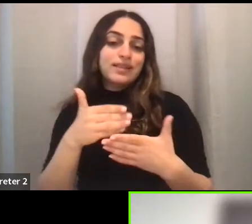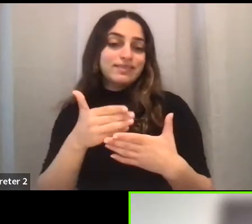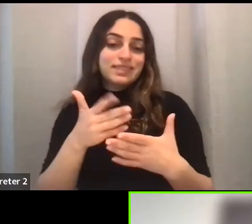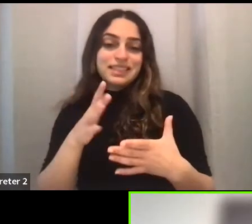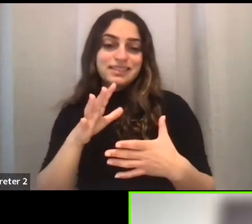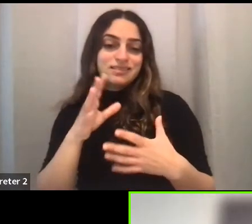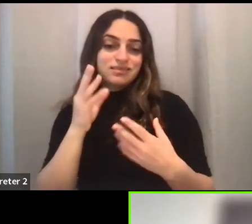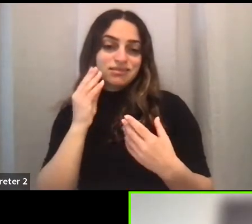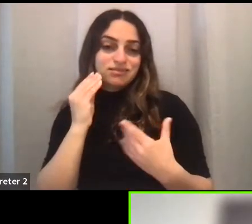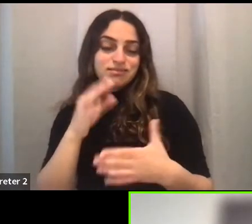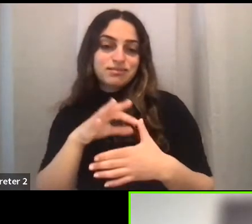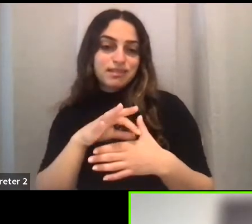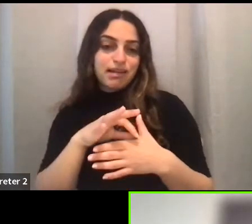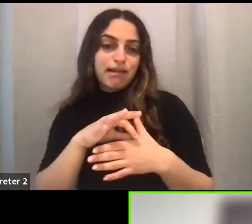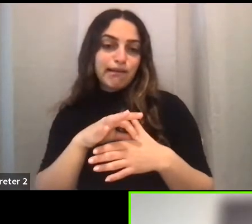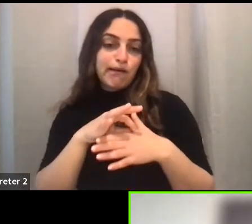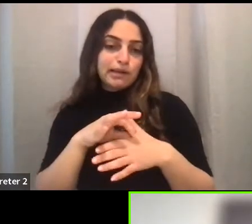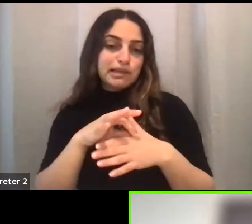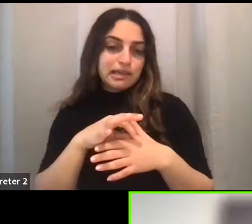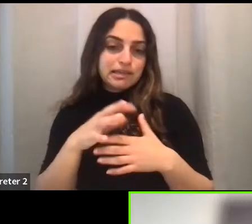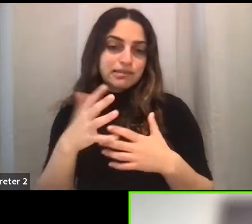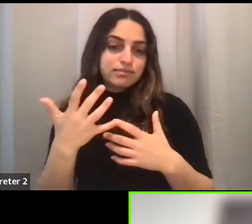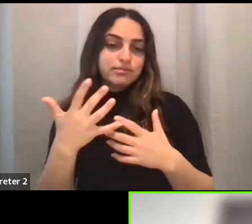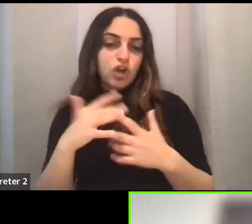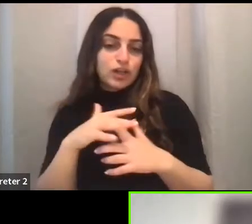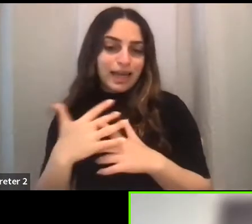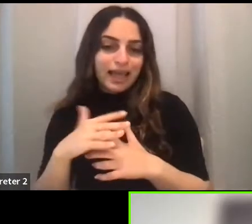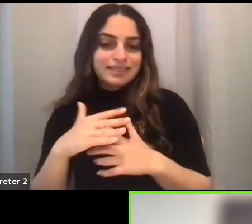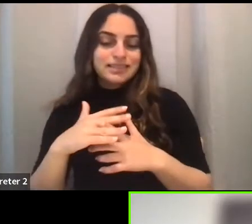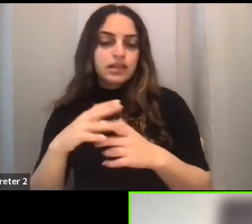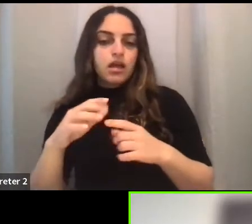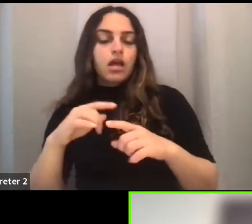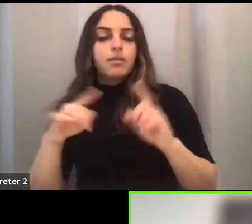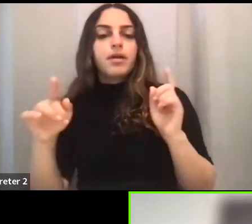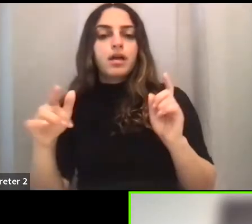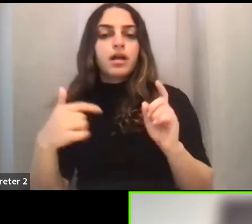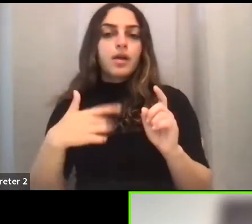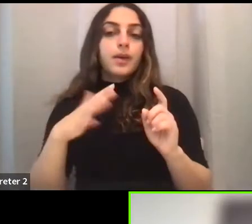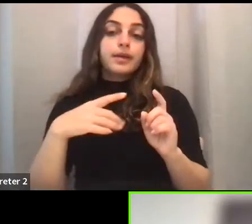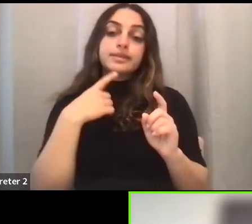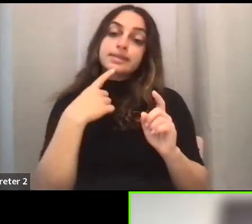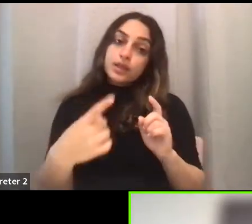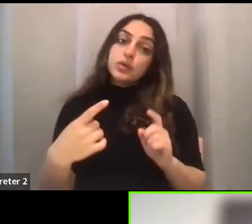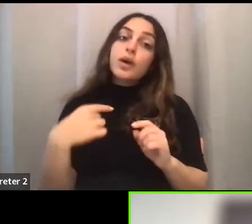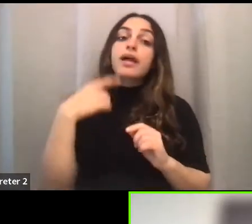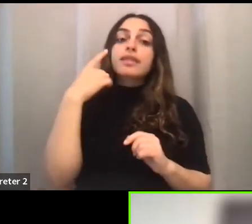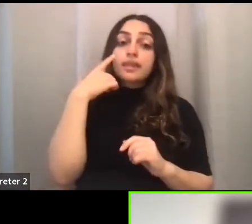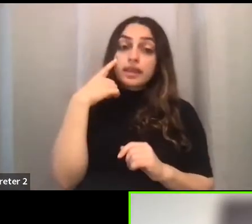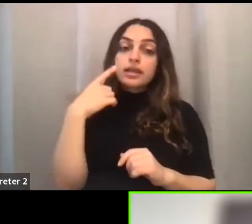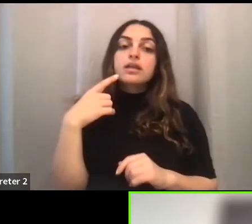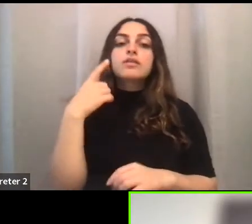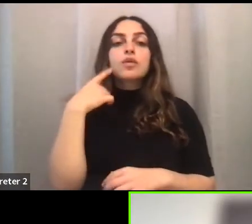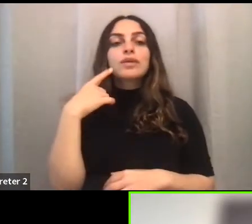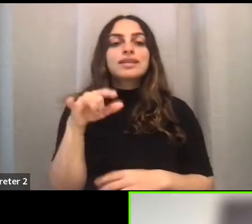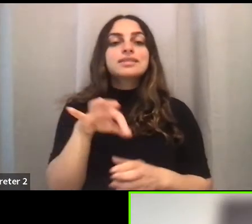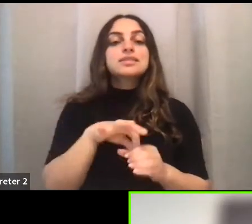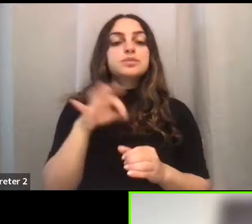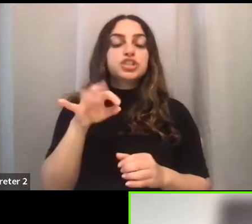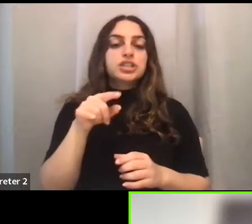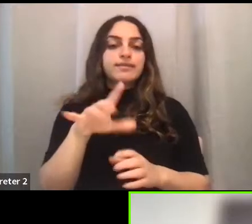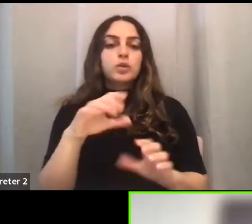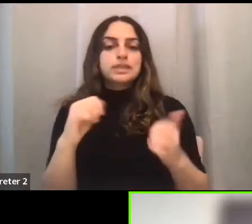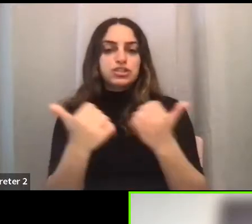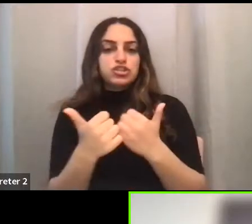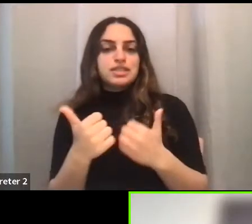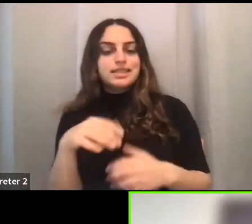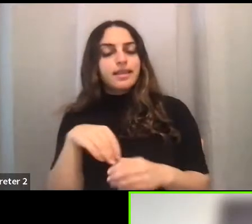of all those the conversations um but what i will tell you though i think in terms of the spirit of those agencies um and in the